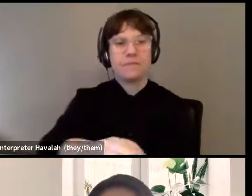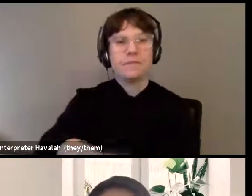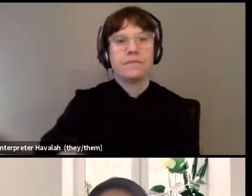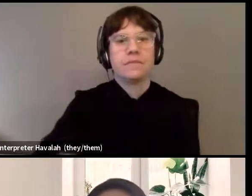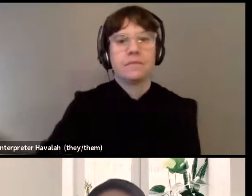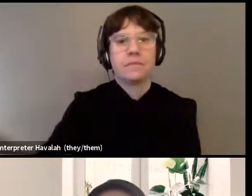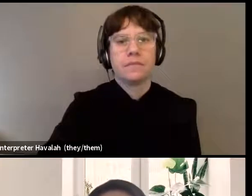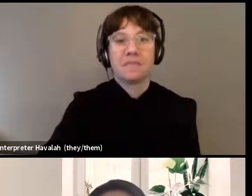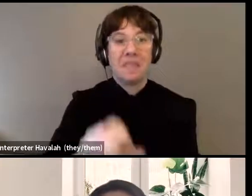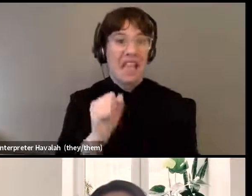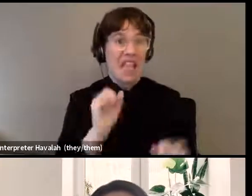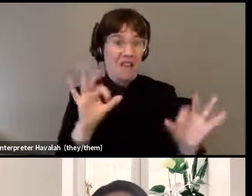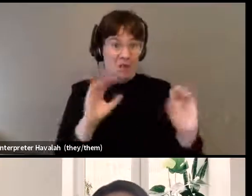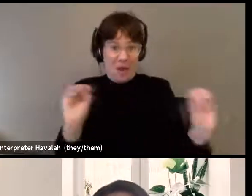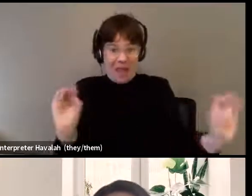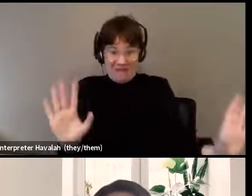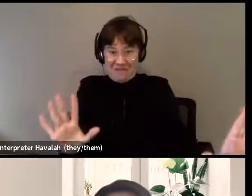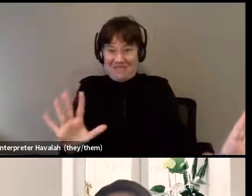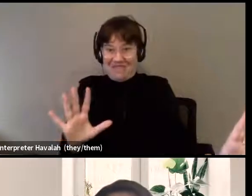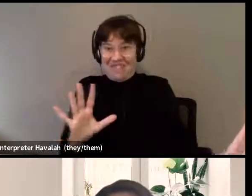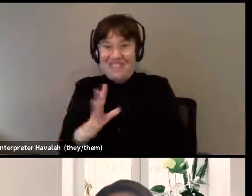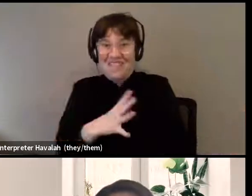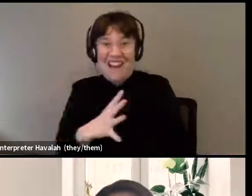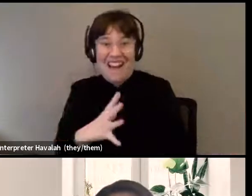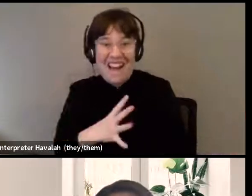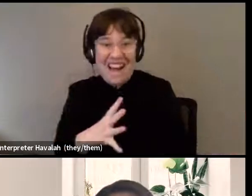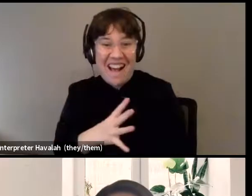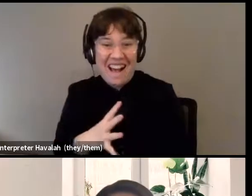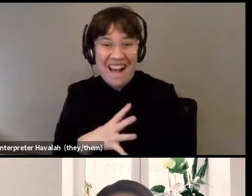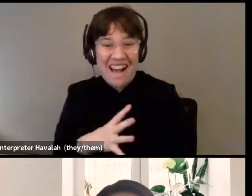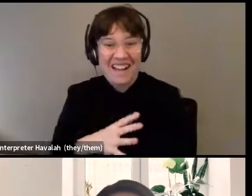Well, even if you don't, that's cool.